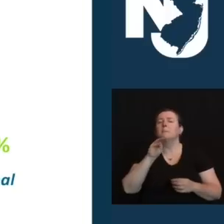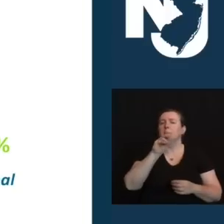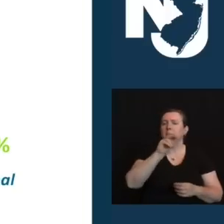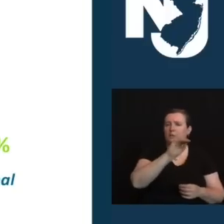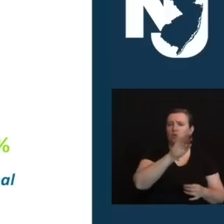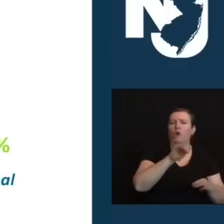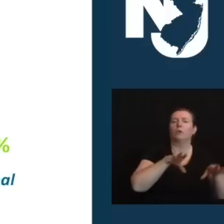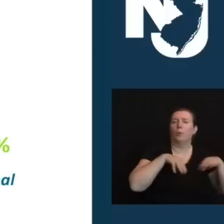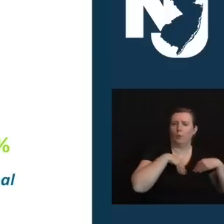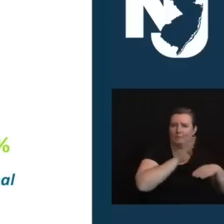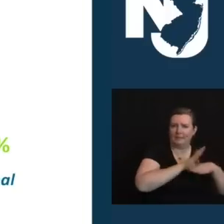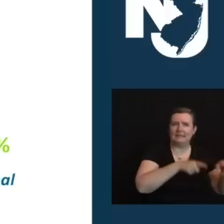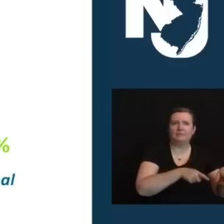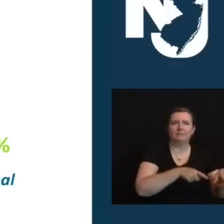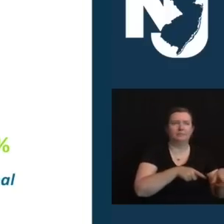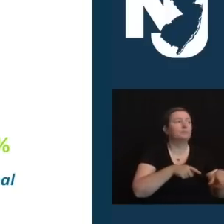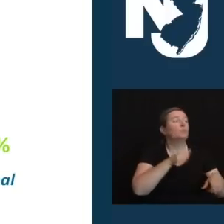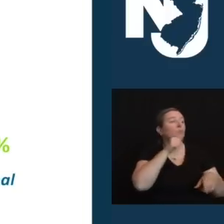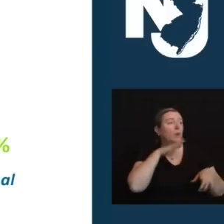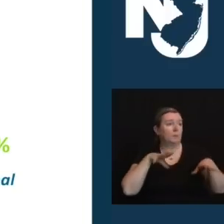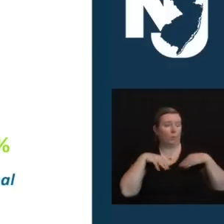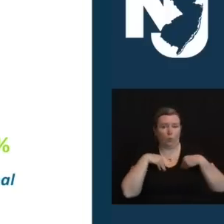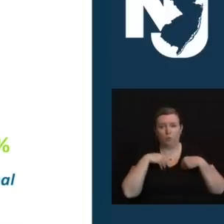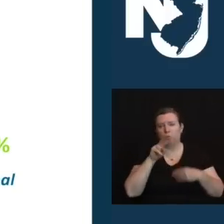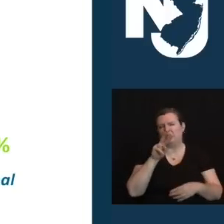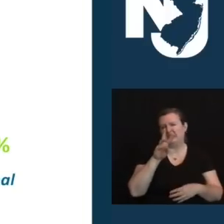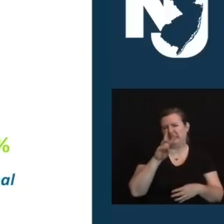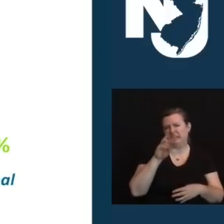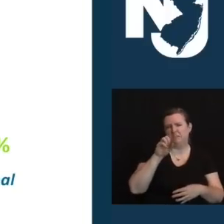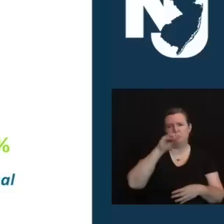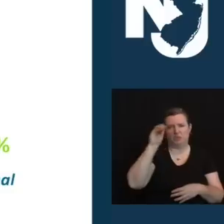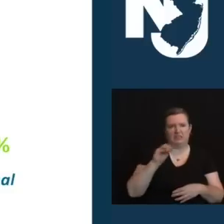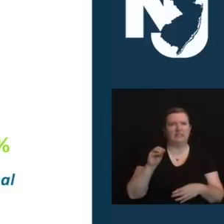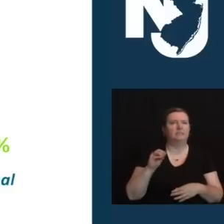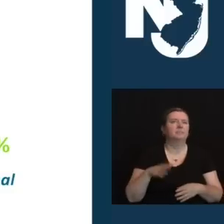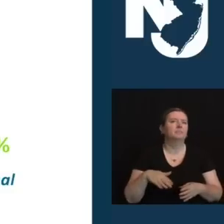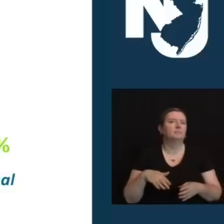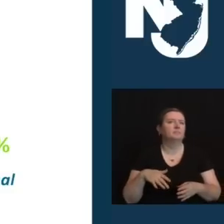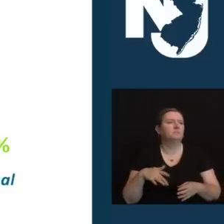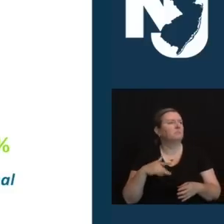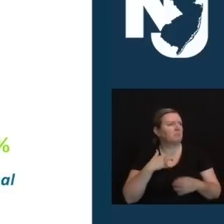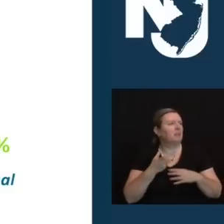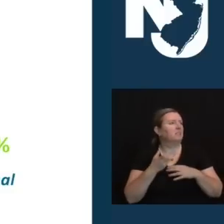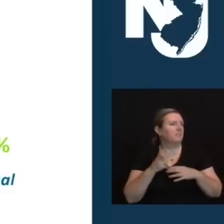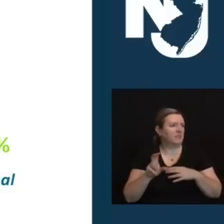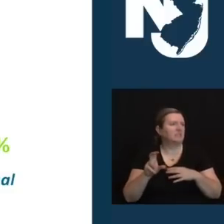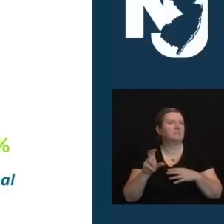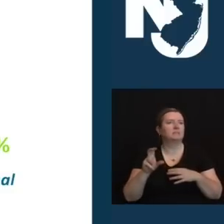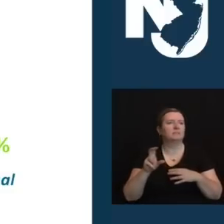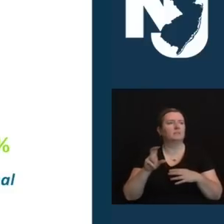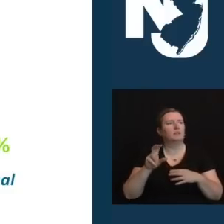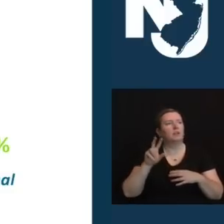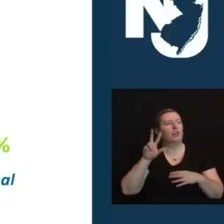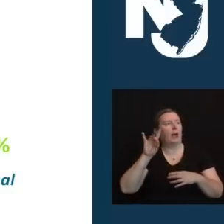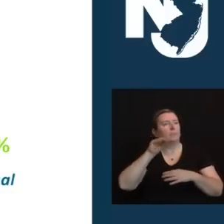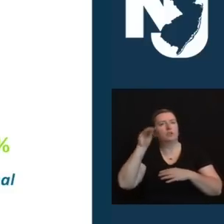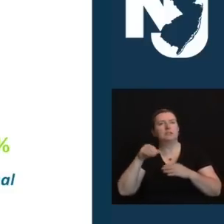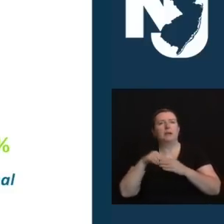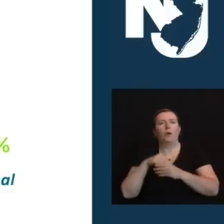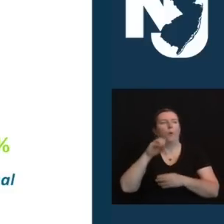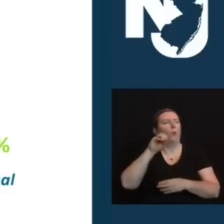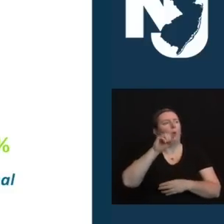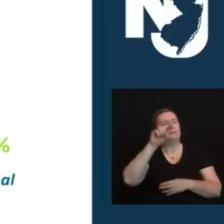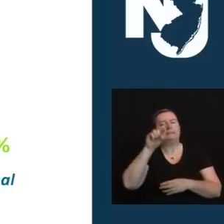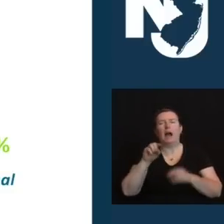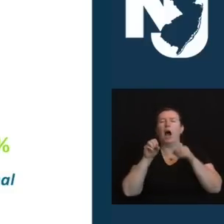the applicants that we expect to be able to fund, about 38% are located in opportunity zone eligible census tracts. So